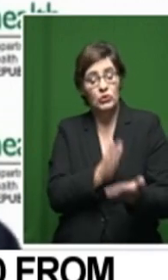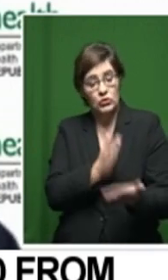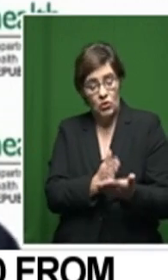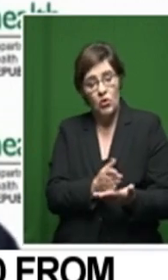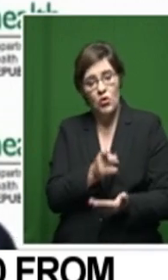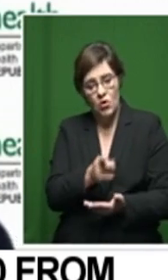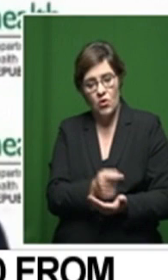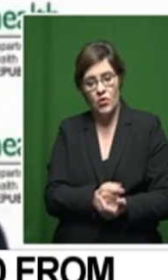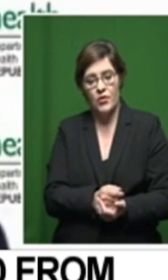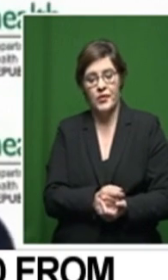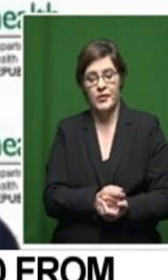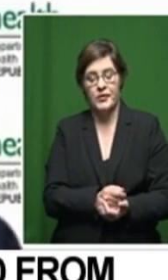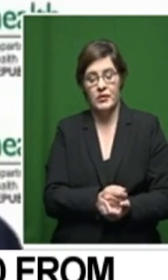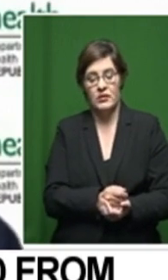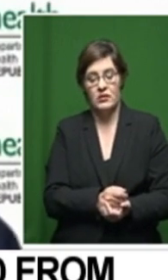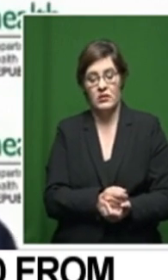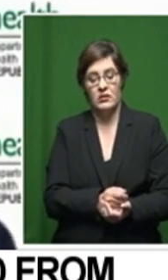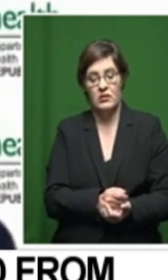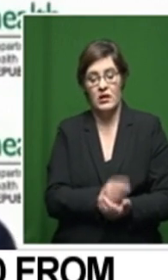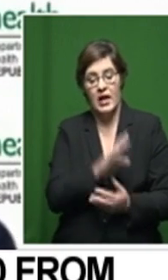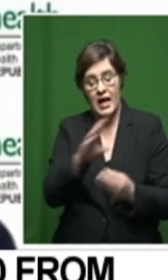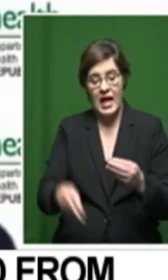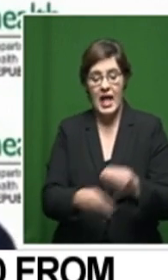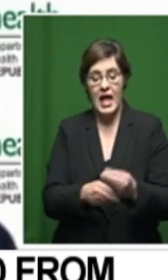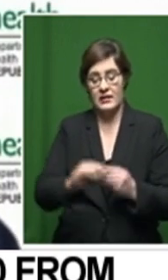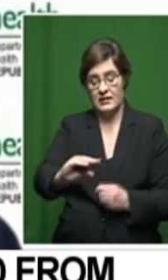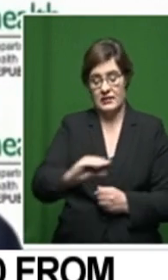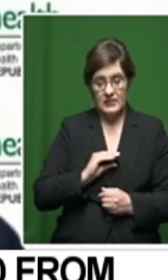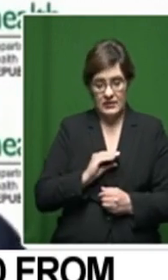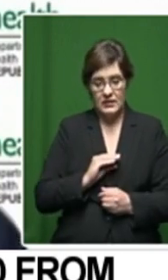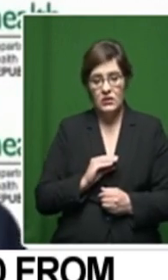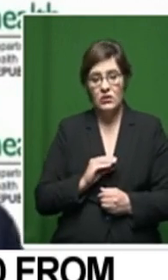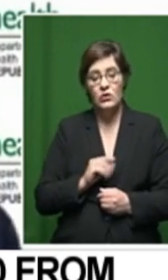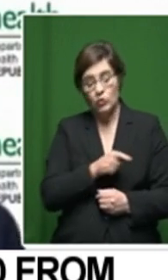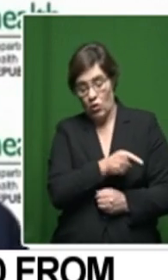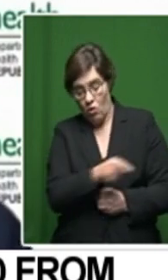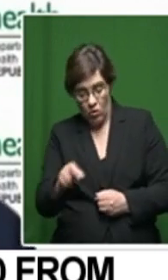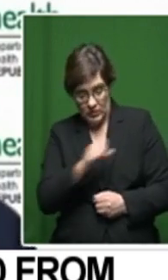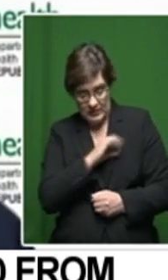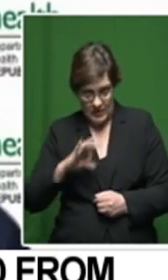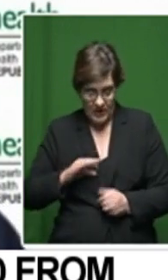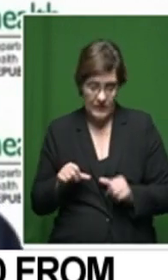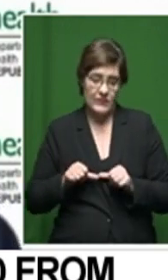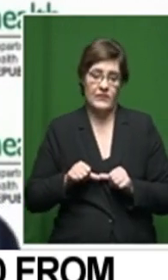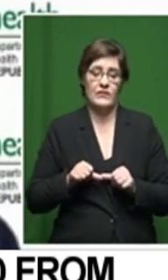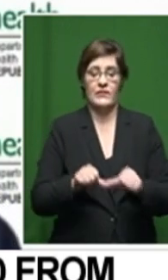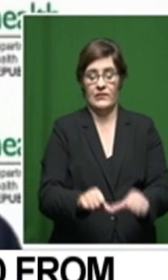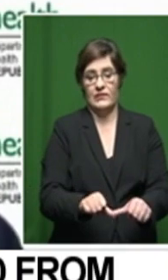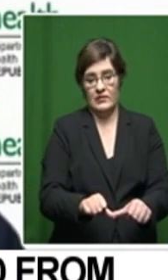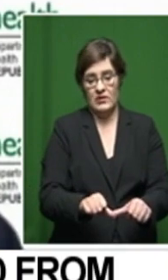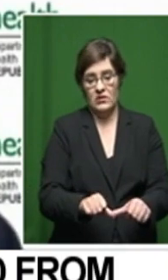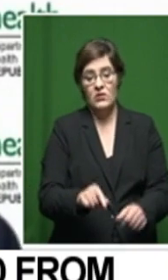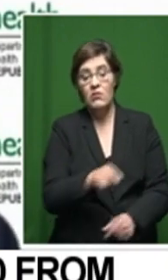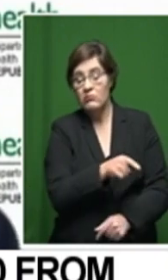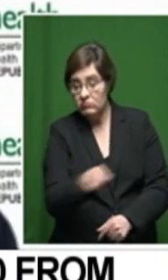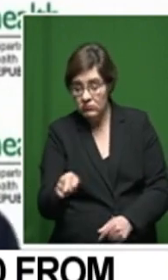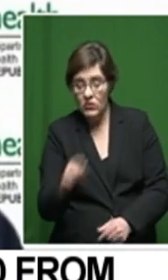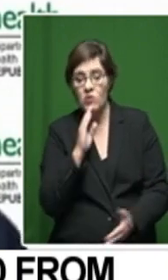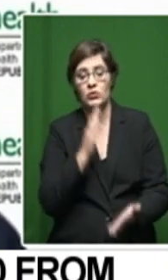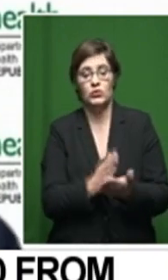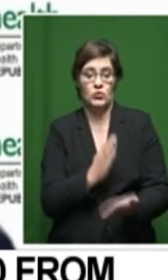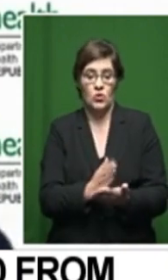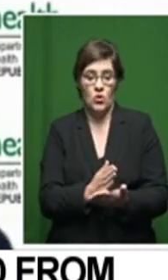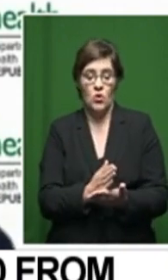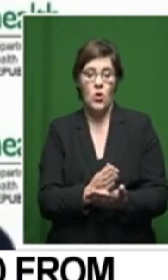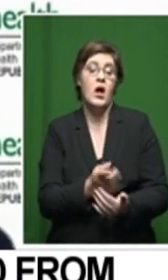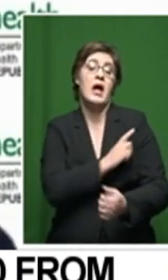can receive additional funding to make sure we can retain the staff who are making sure that we can